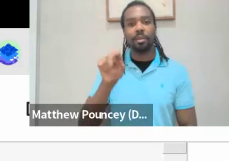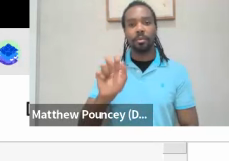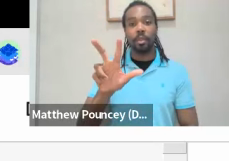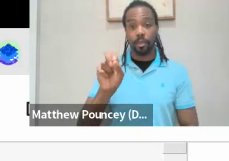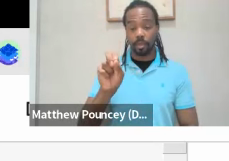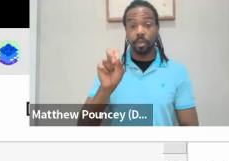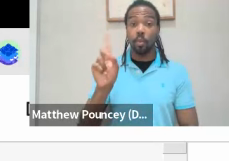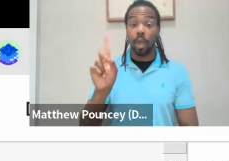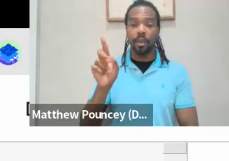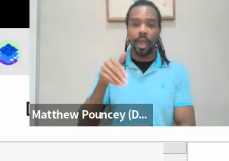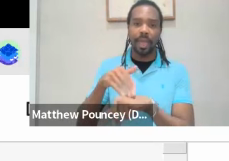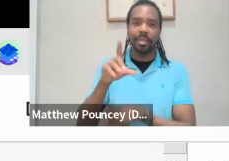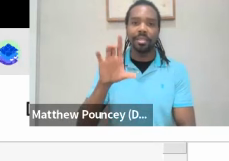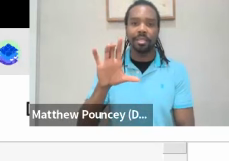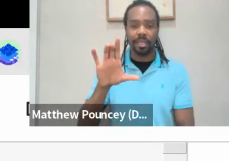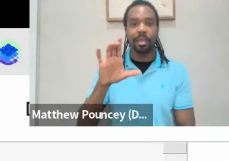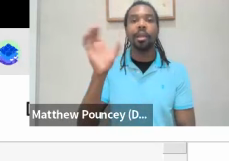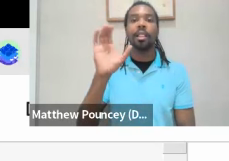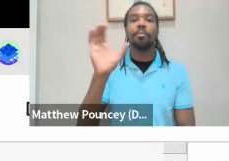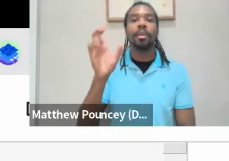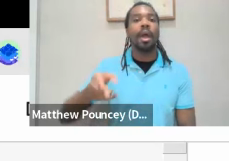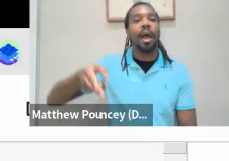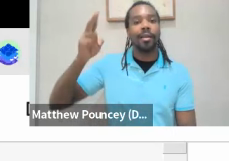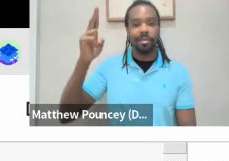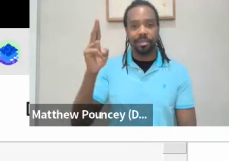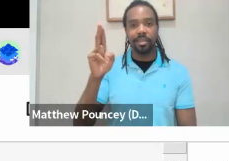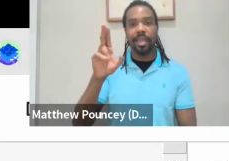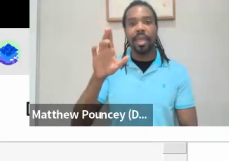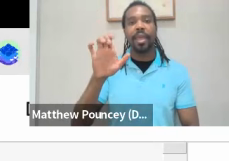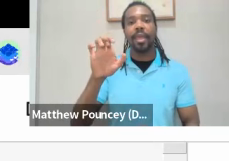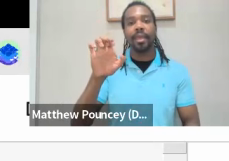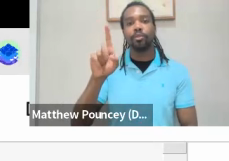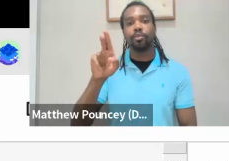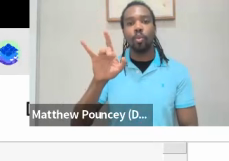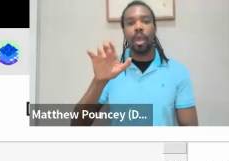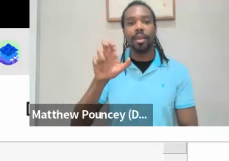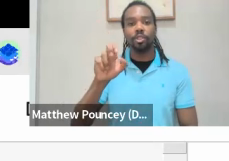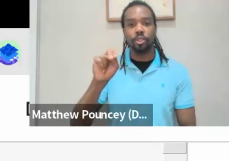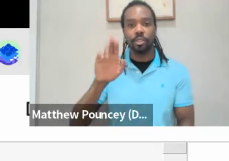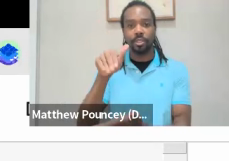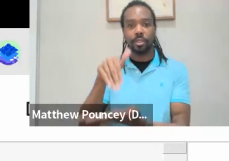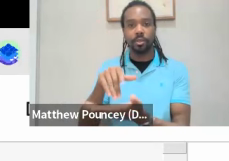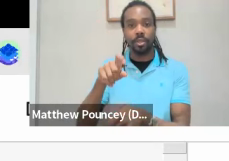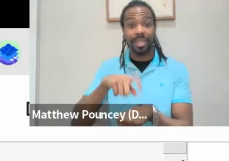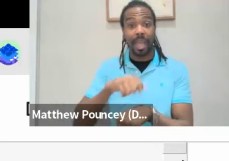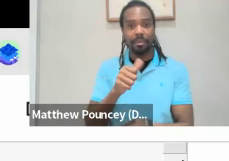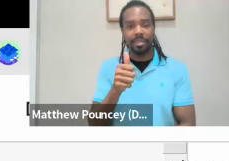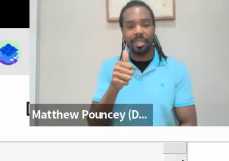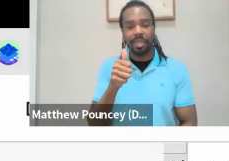Education, the Columbia Heights Education Center at 10 a.m. next